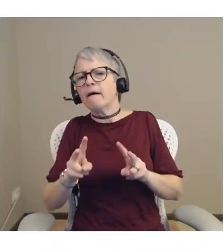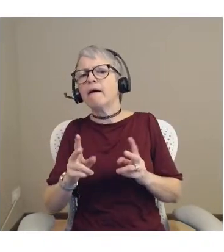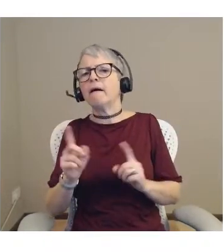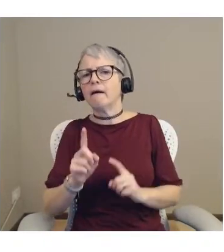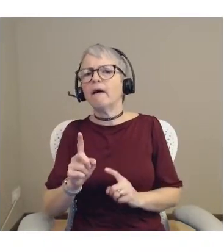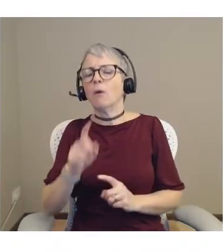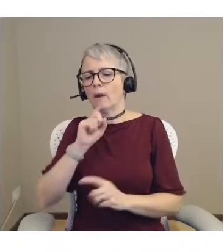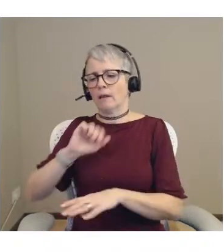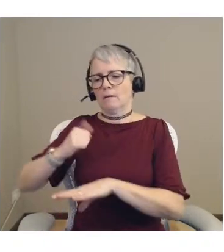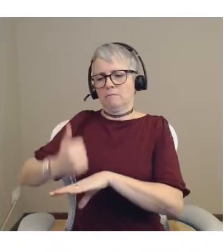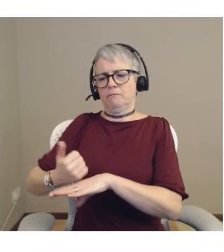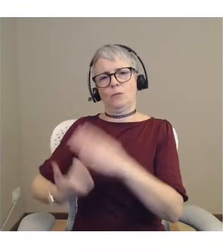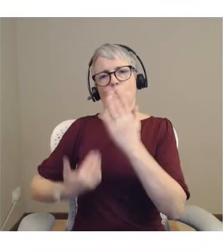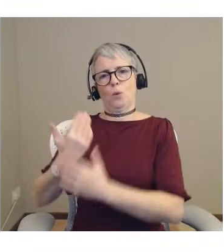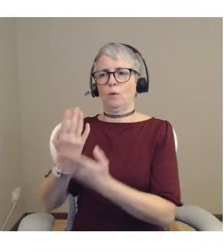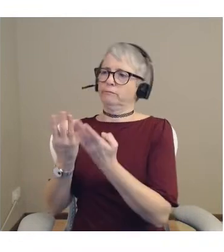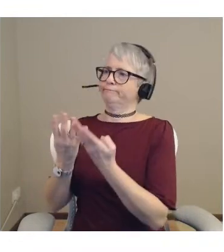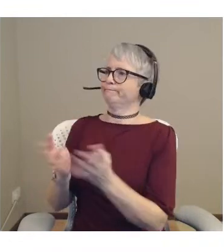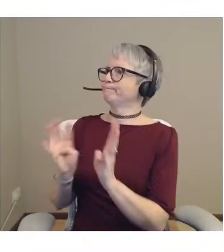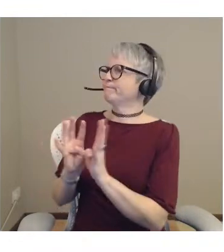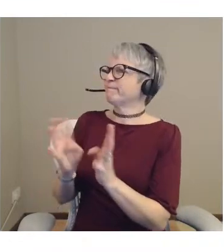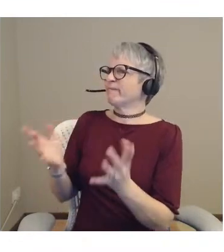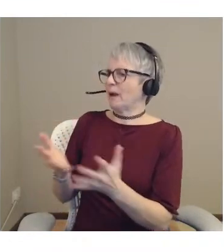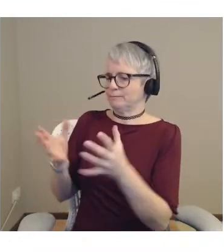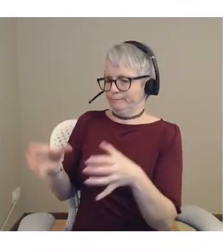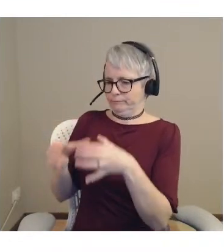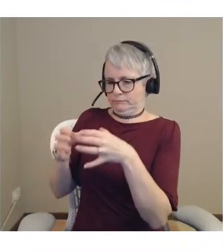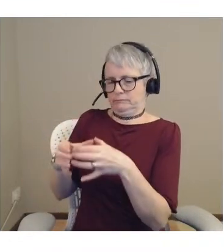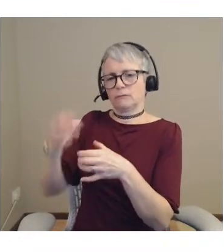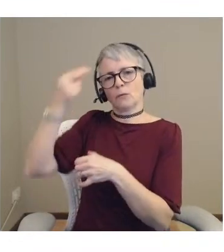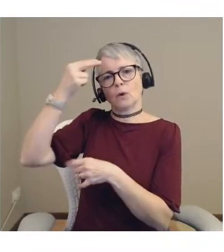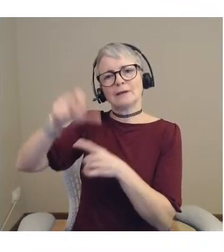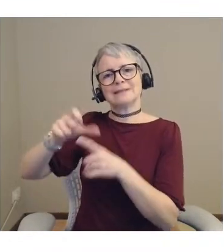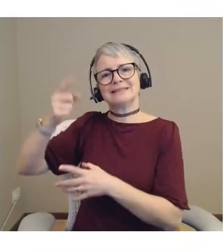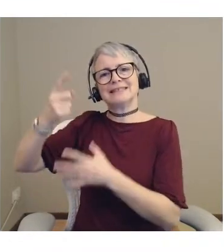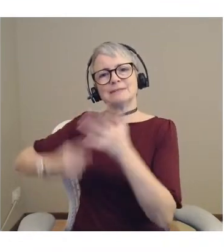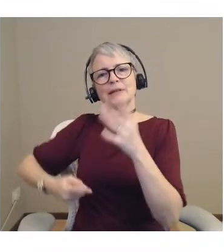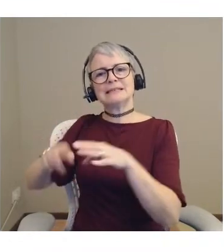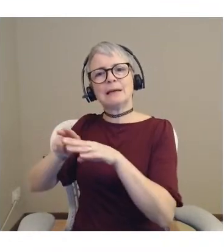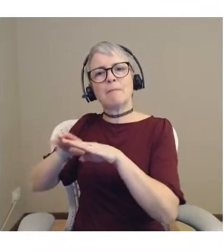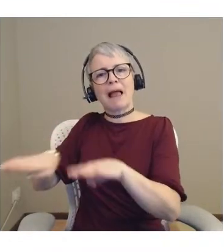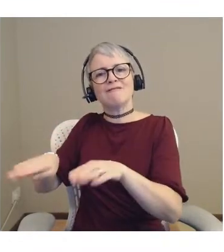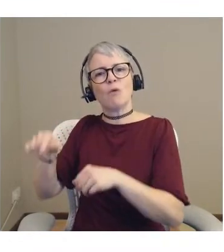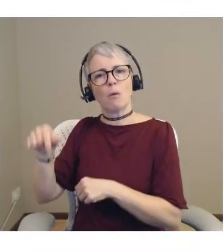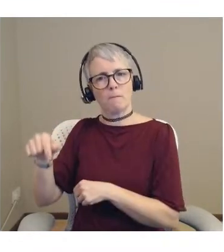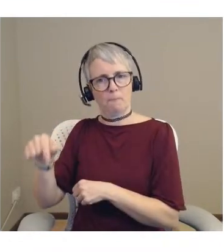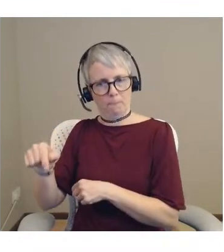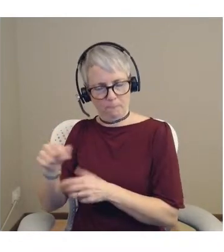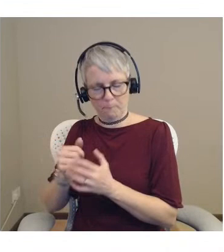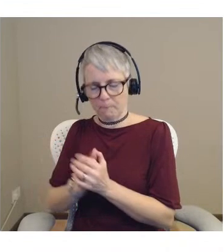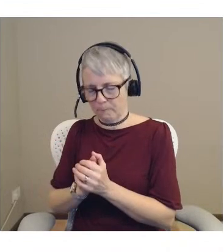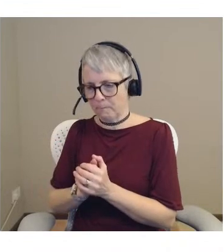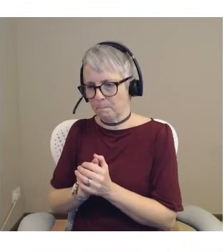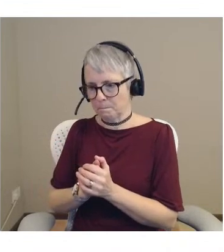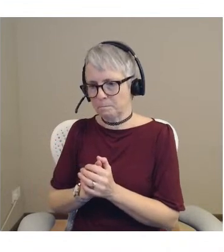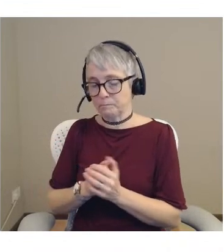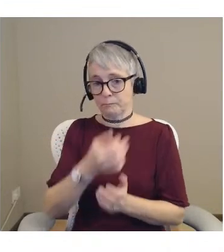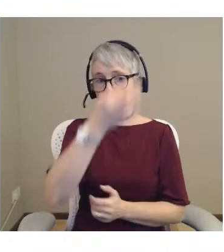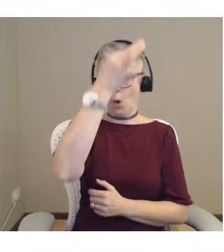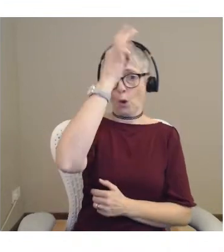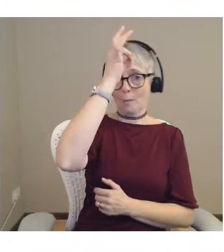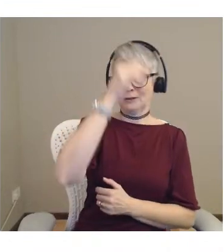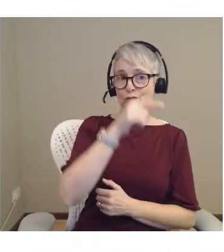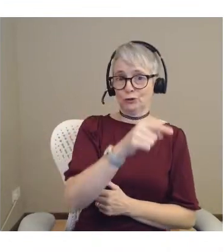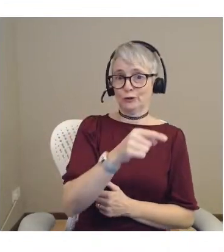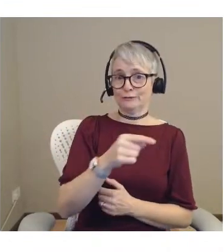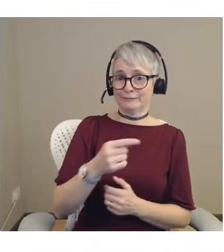forum, let's say a new group called the Disability Platform. They just released, the Commission just released the call for